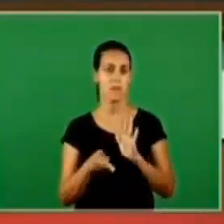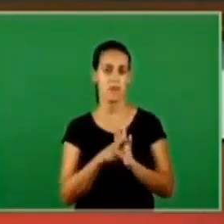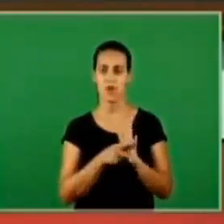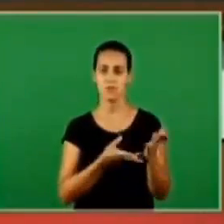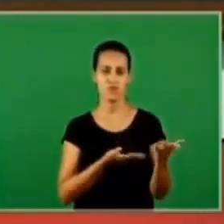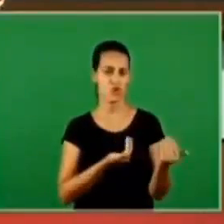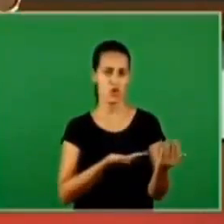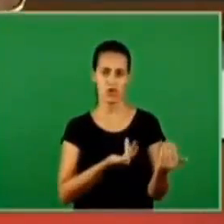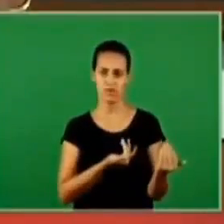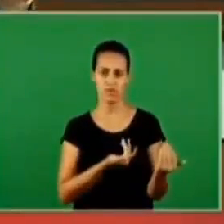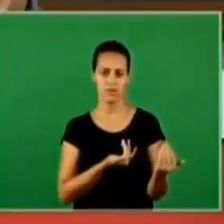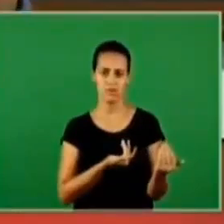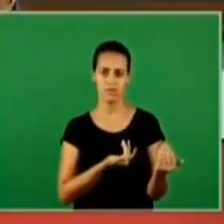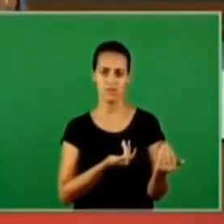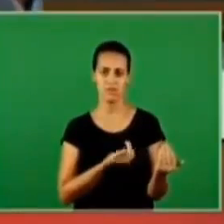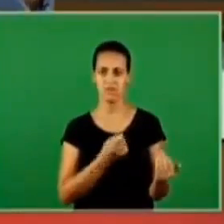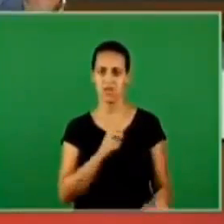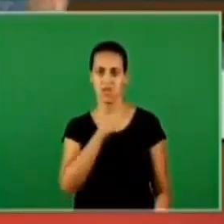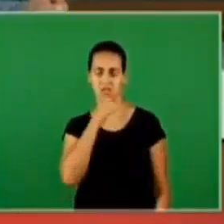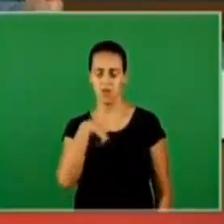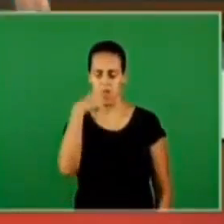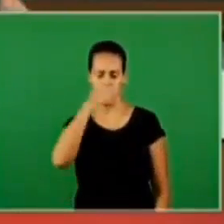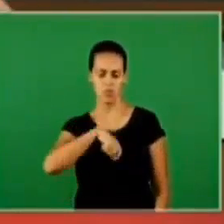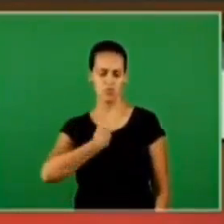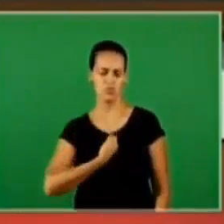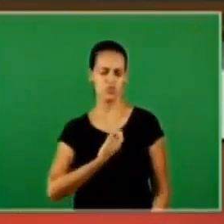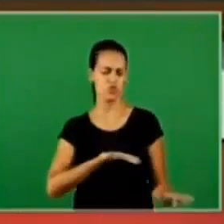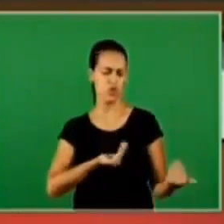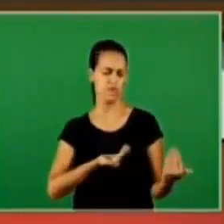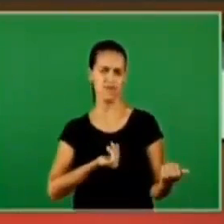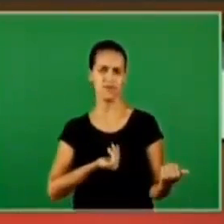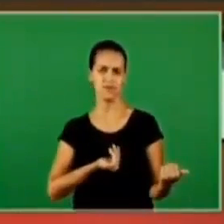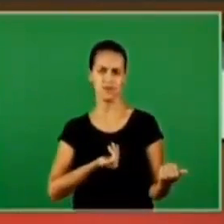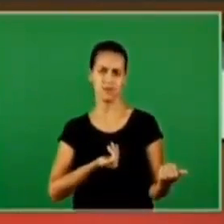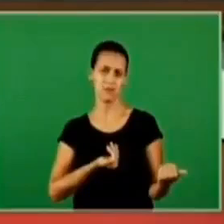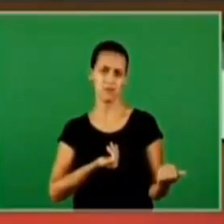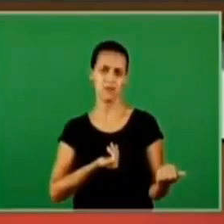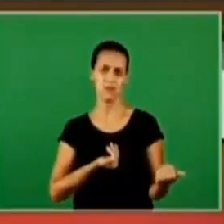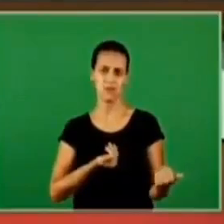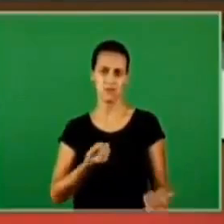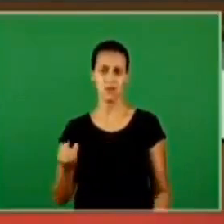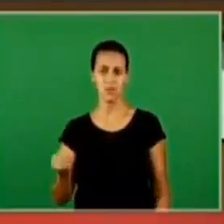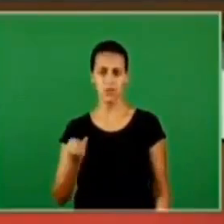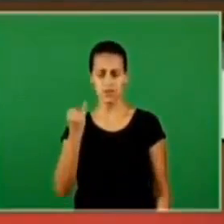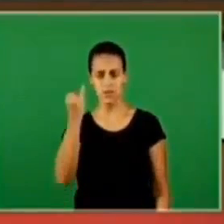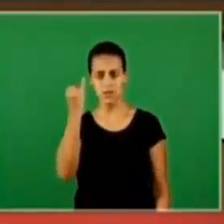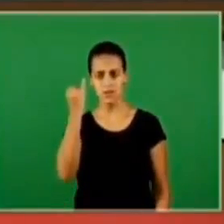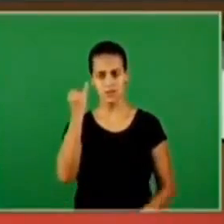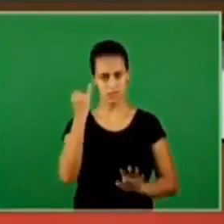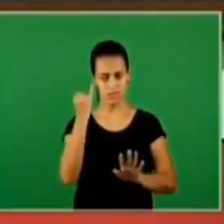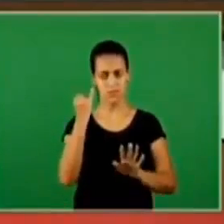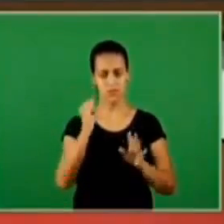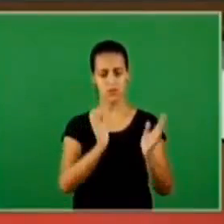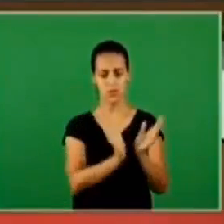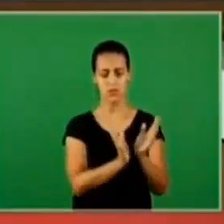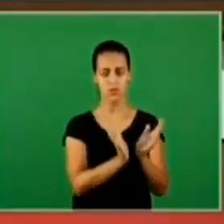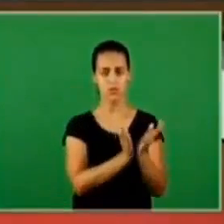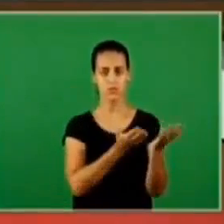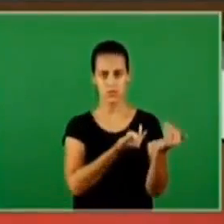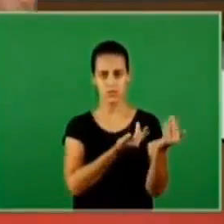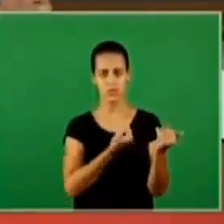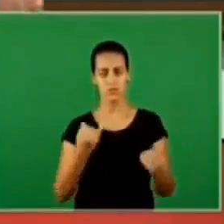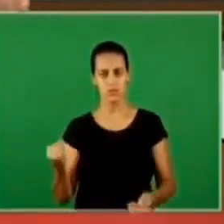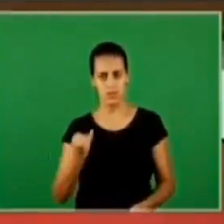meetings for youth. It's not about being youth. It's important that we have this group, because it's not